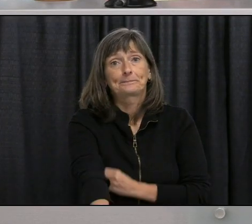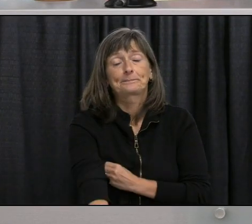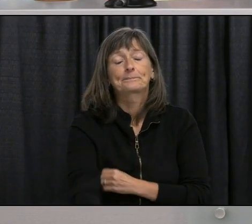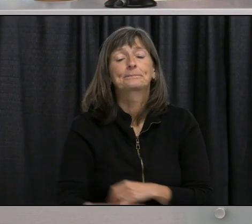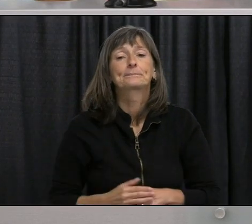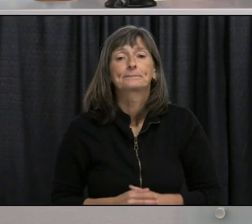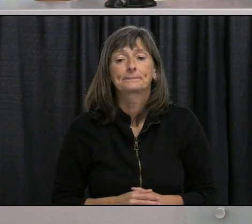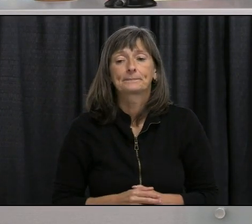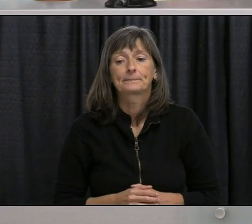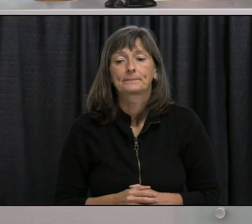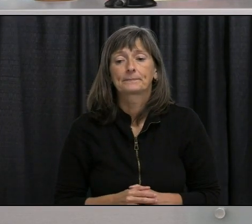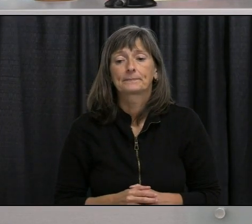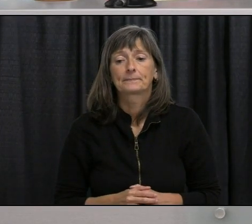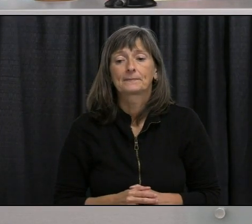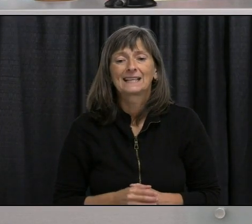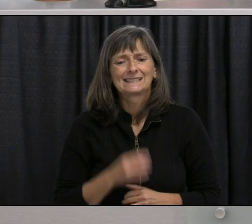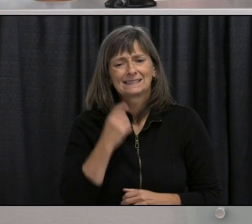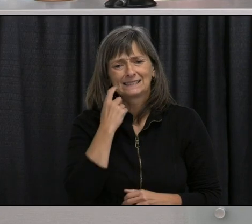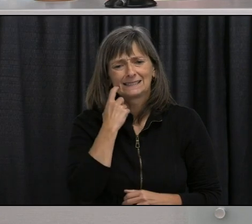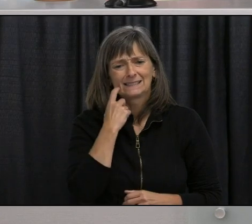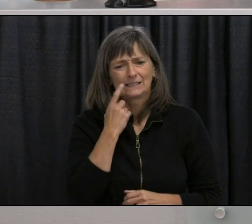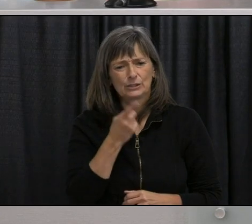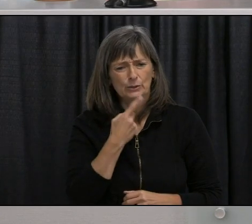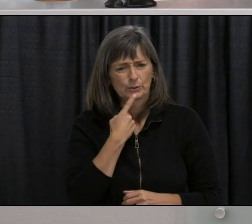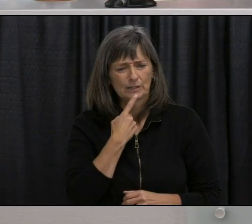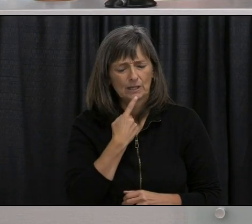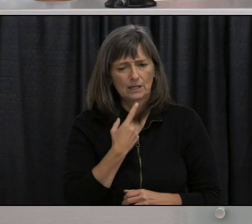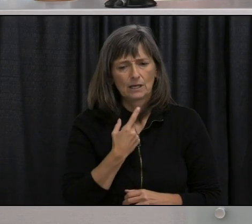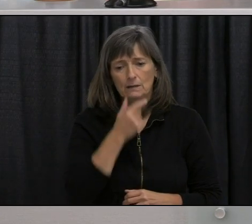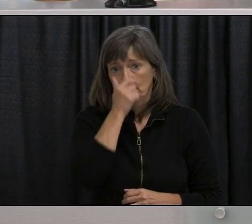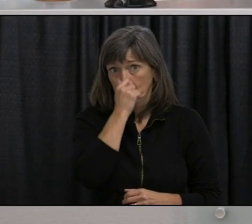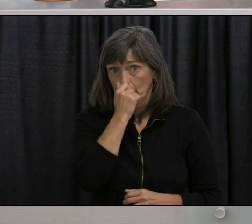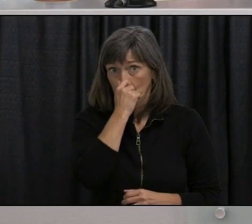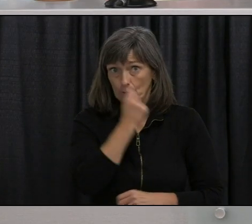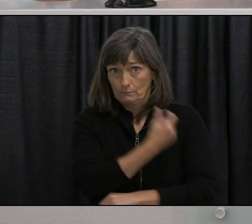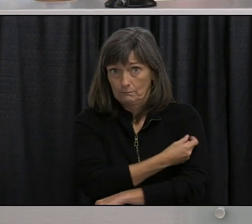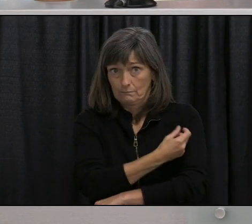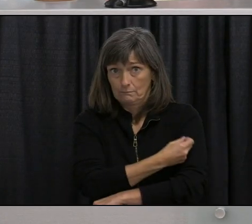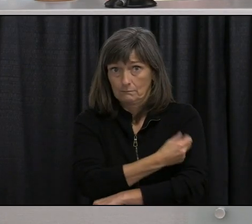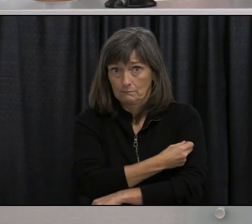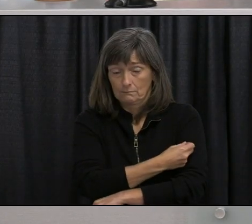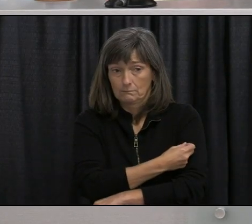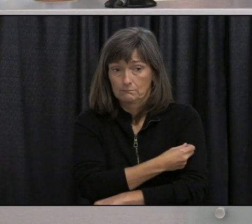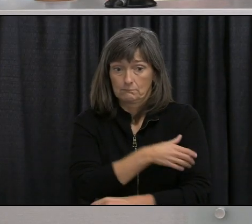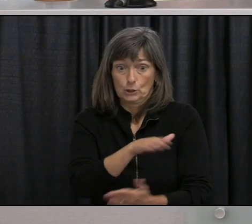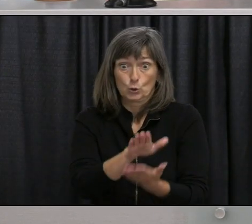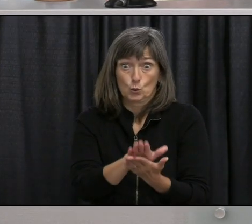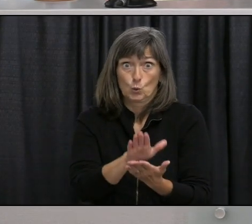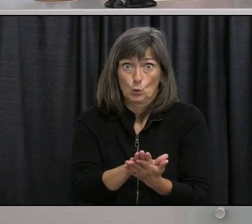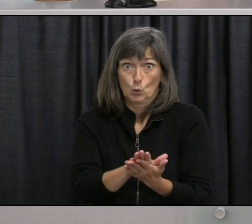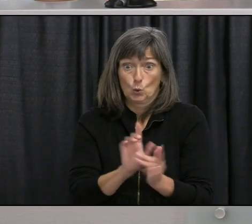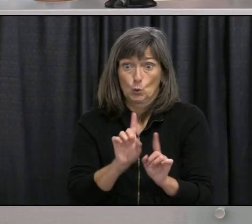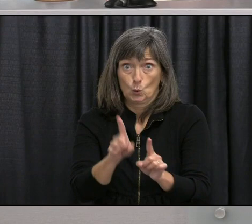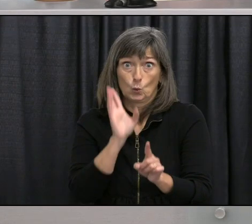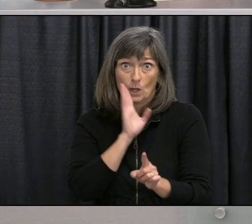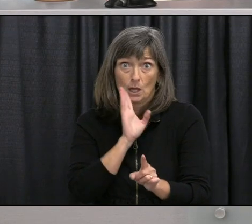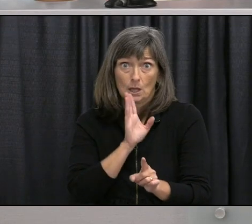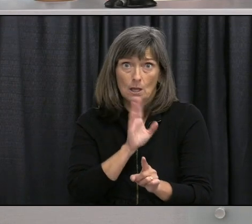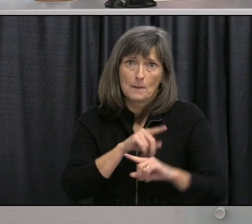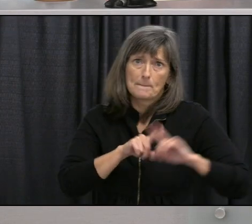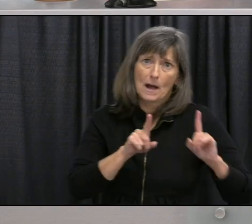You mentioned just previously that flu vaccines will be offered in the school system. What about COVID testing?